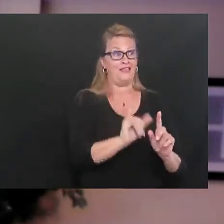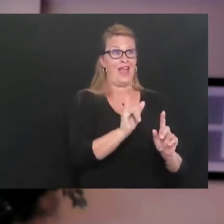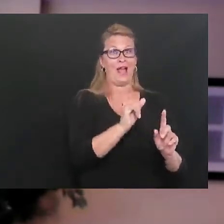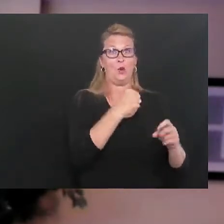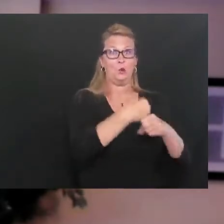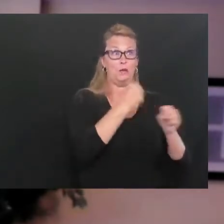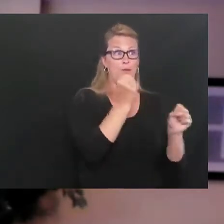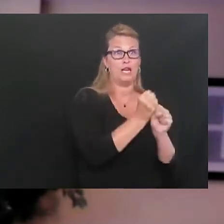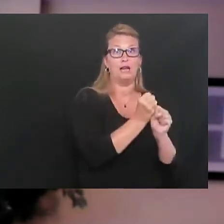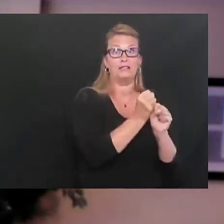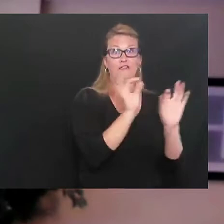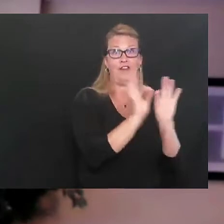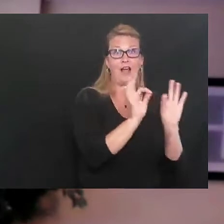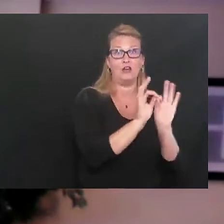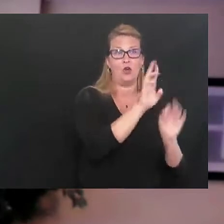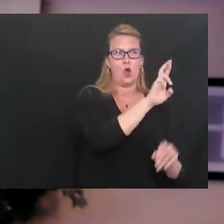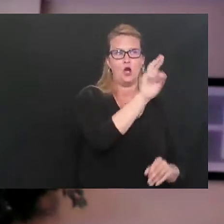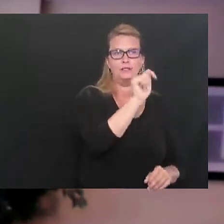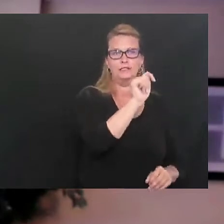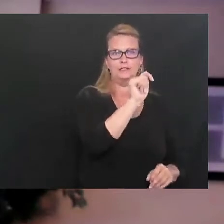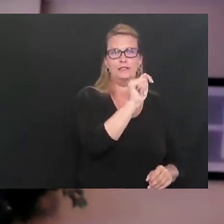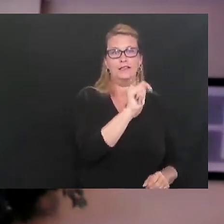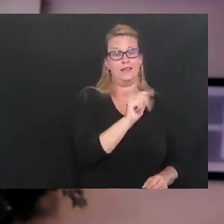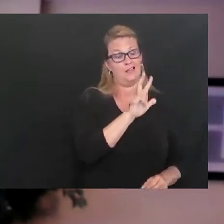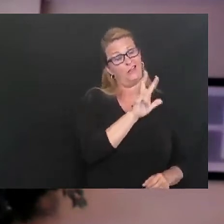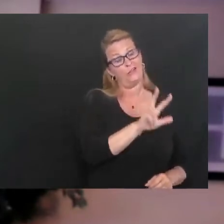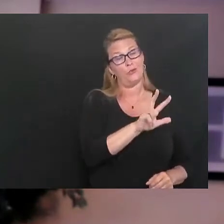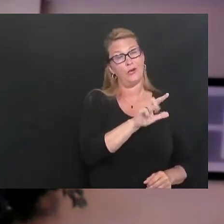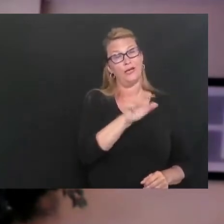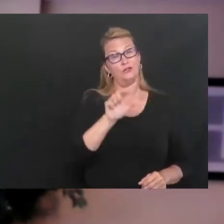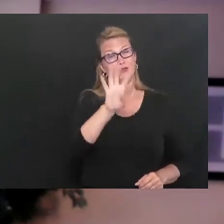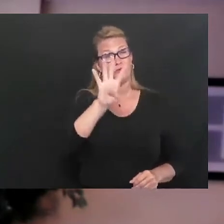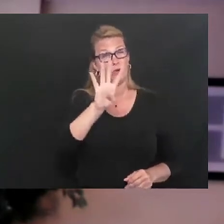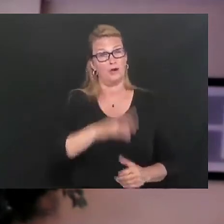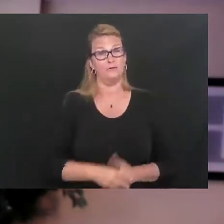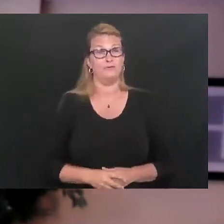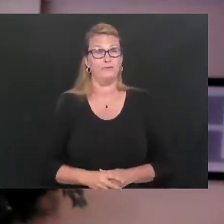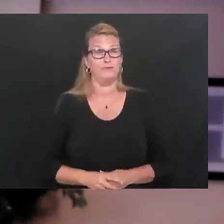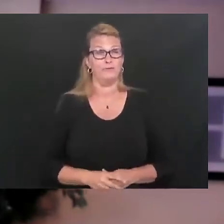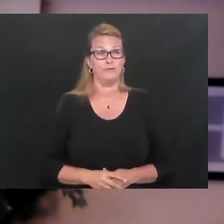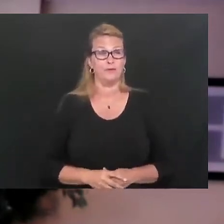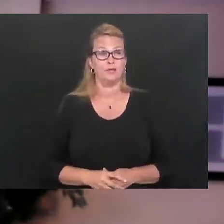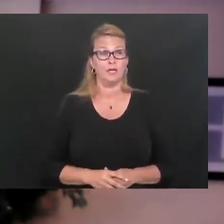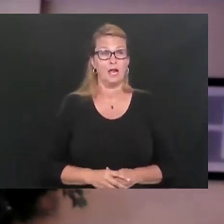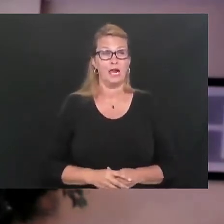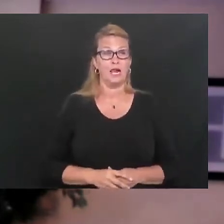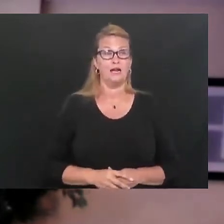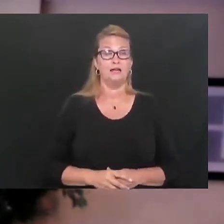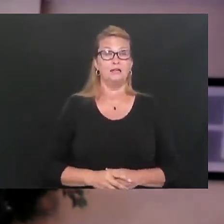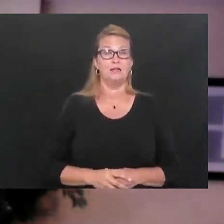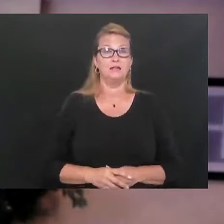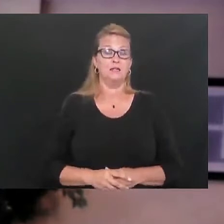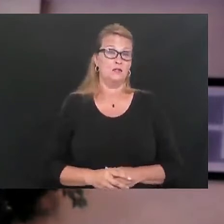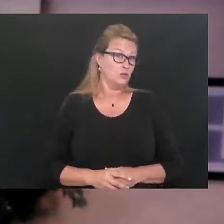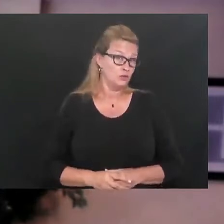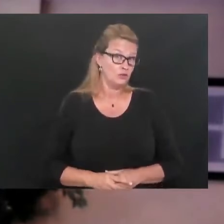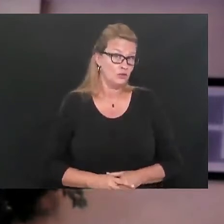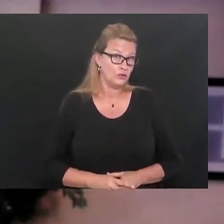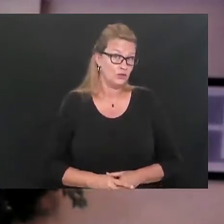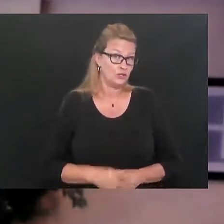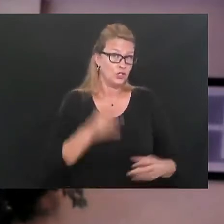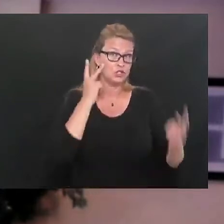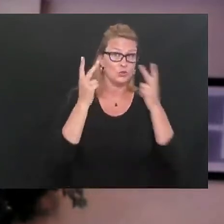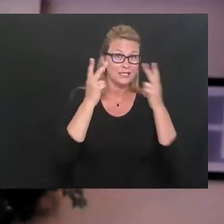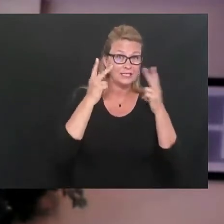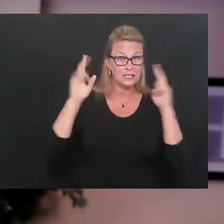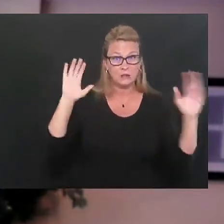that virus is between 3 and 4. And so as we look at the UK